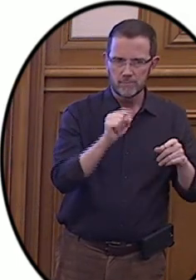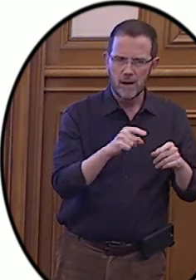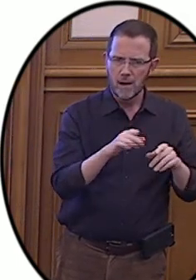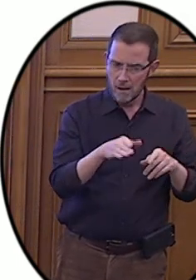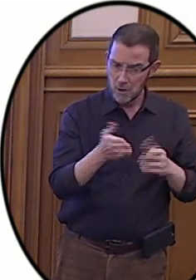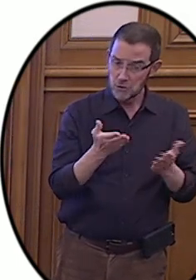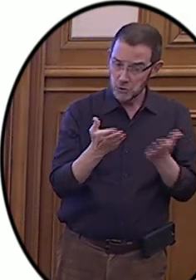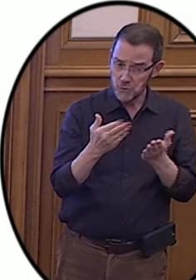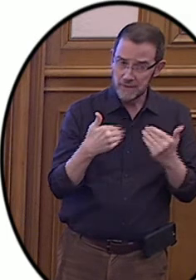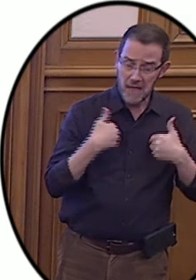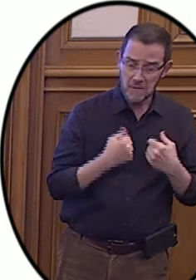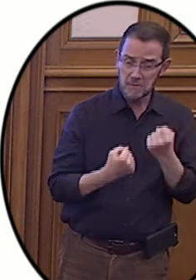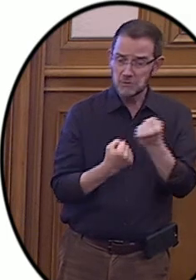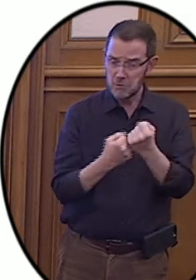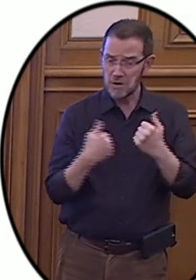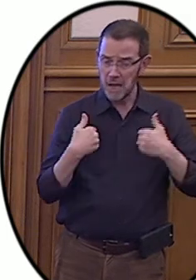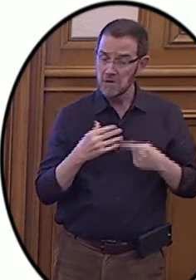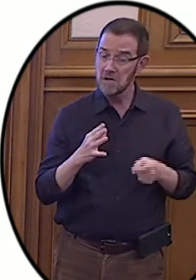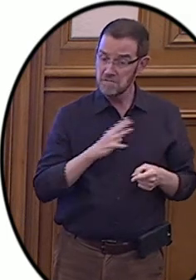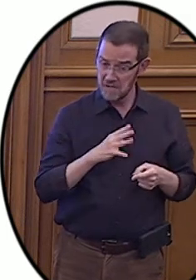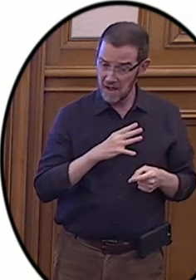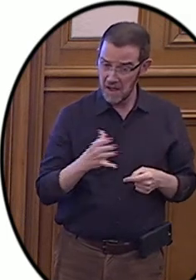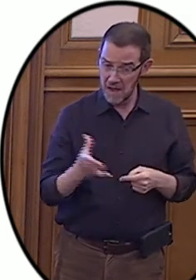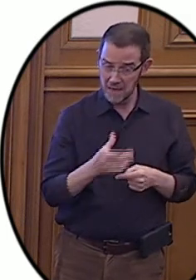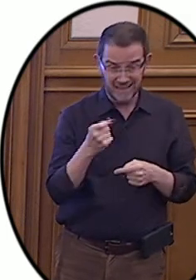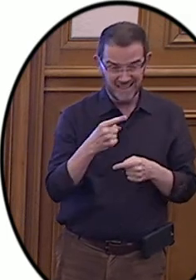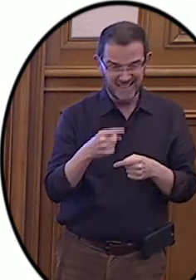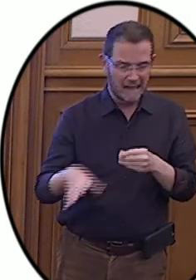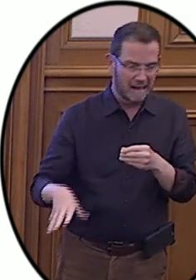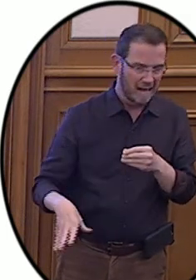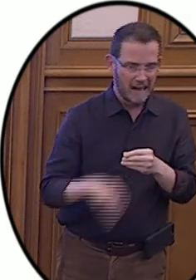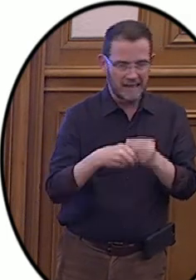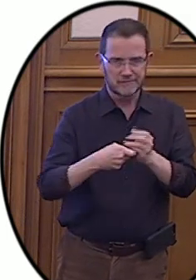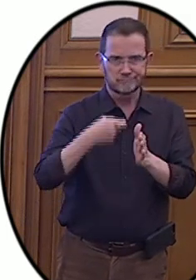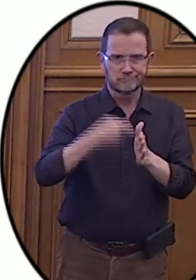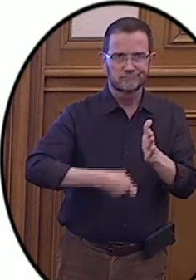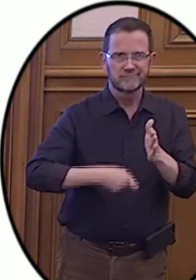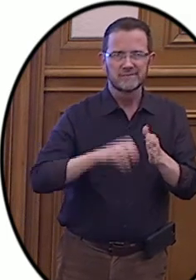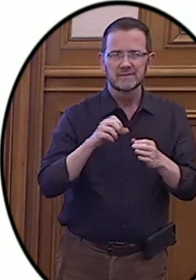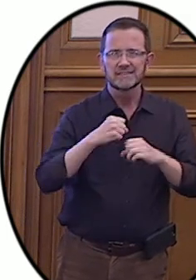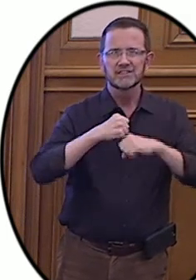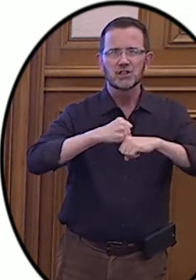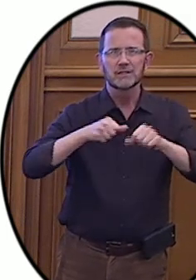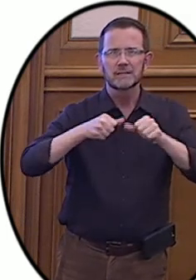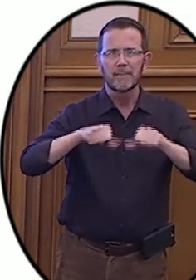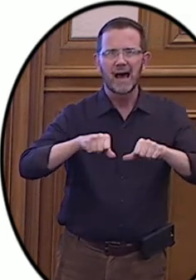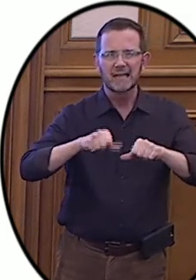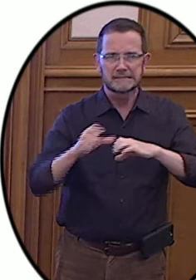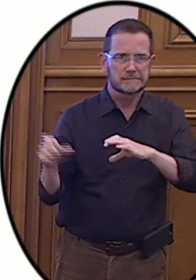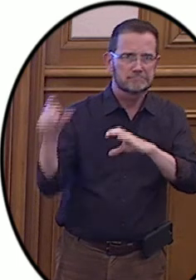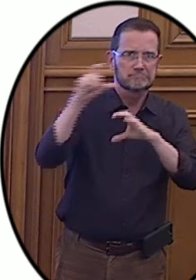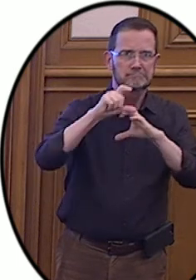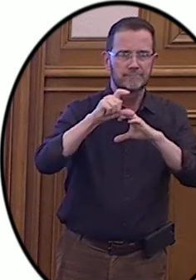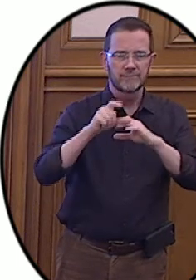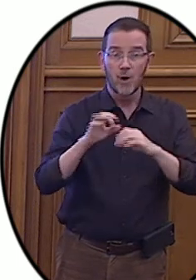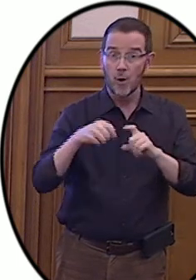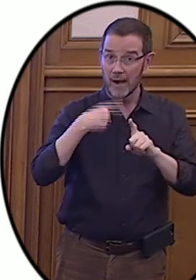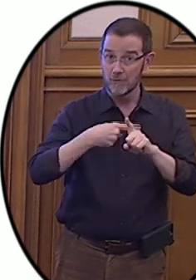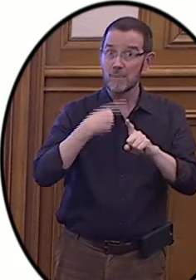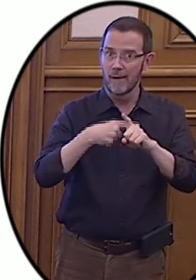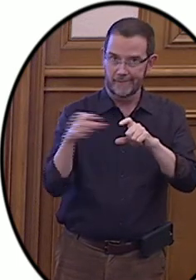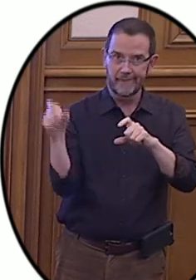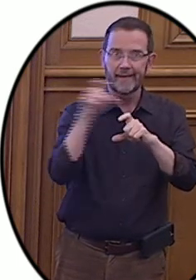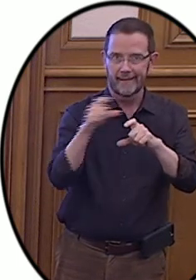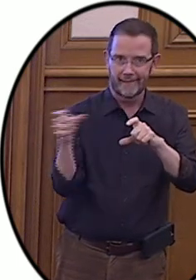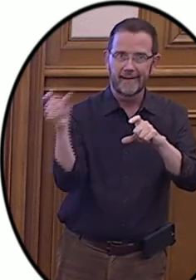support animal, but we're going to charge you an extra security deposit, or we're going to charge you extra monthly pet rent